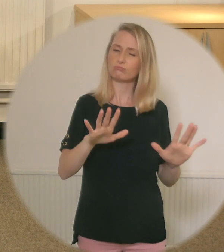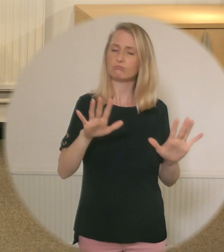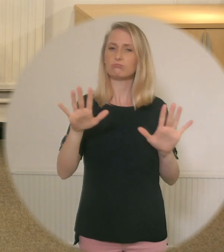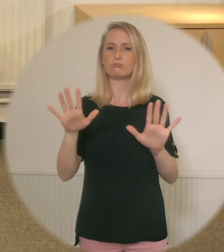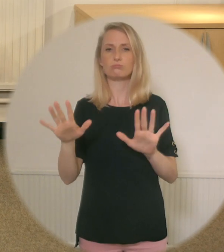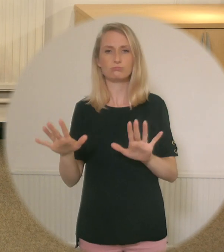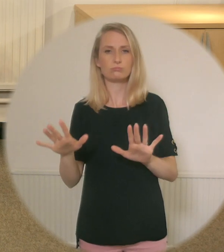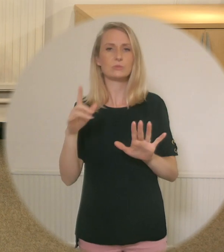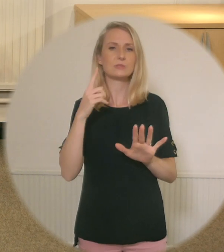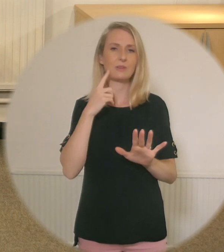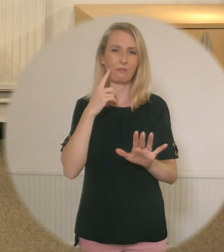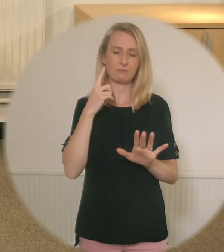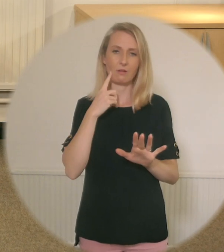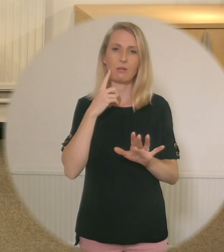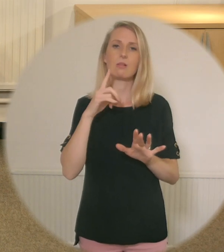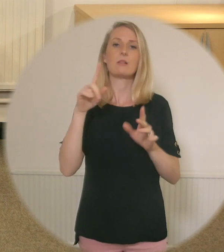Let's go in the other direction.